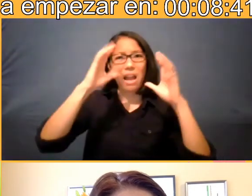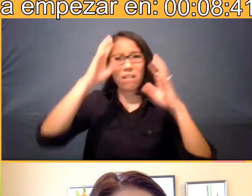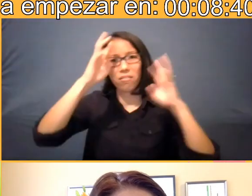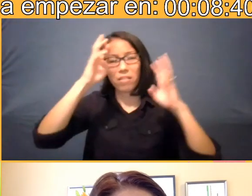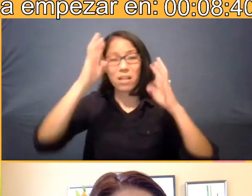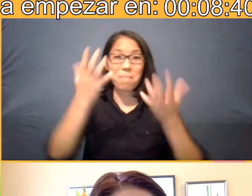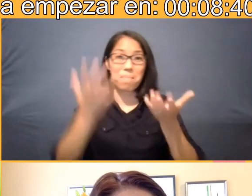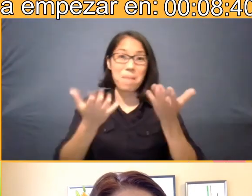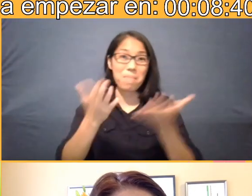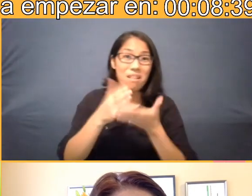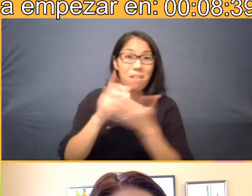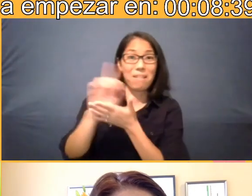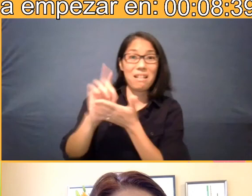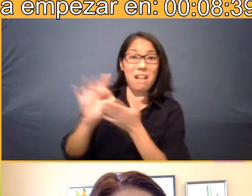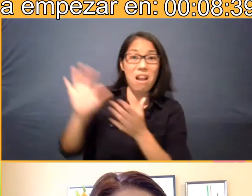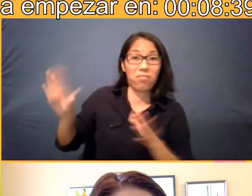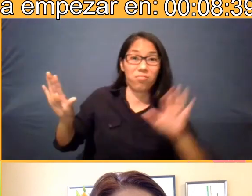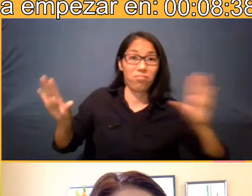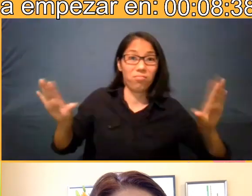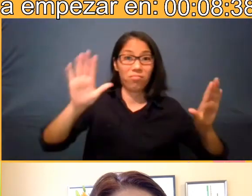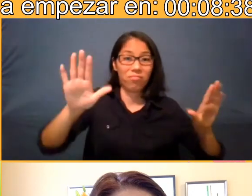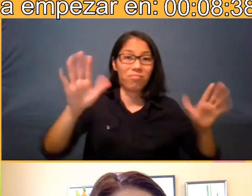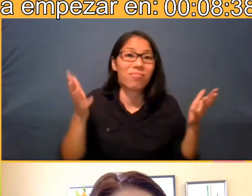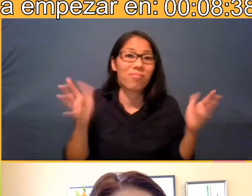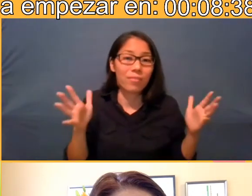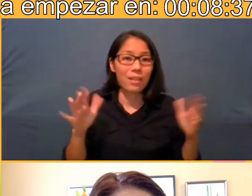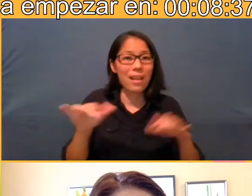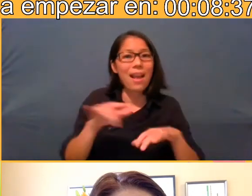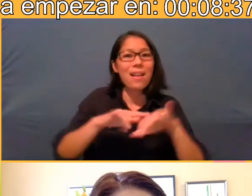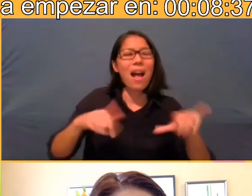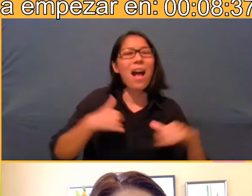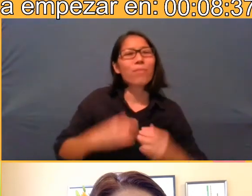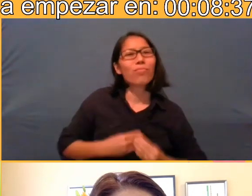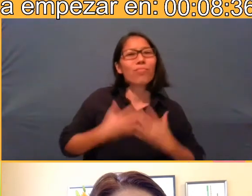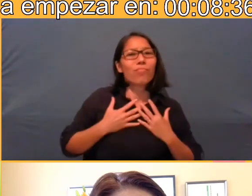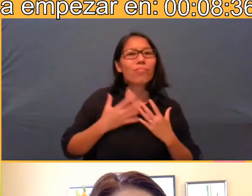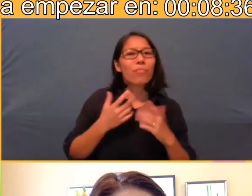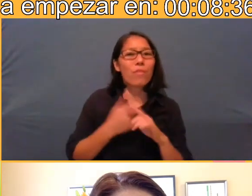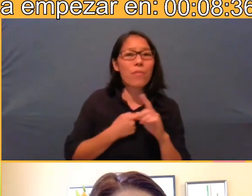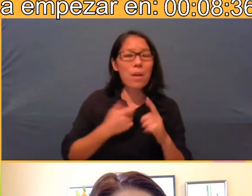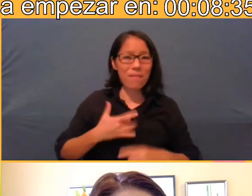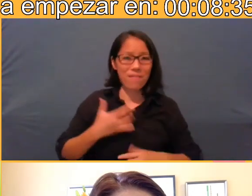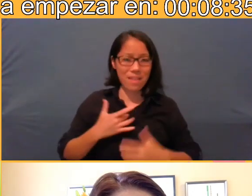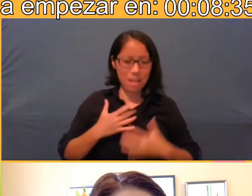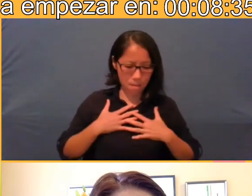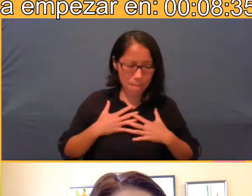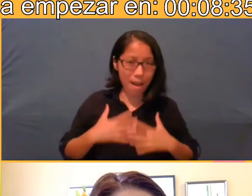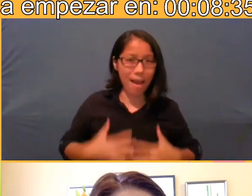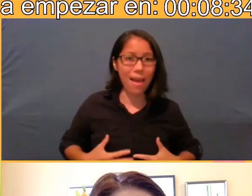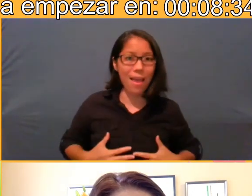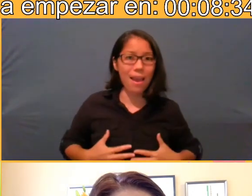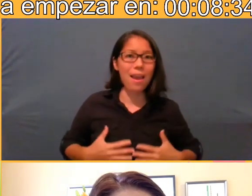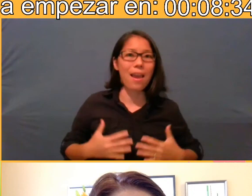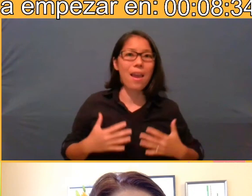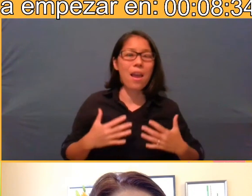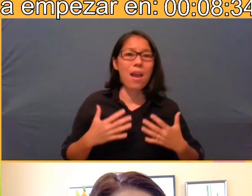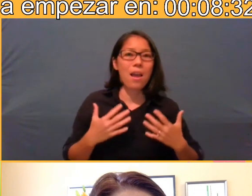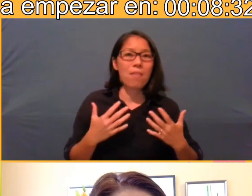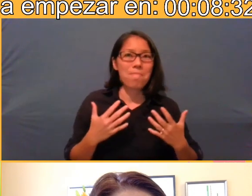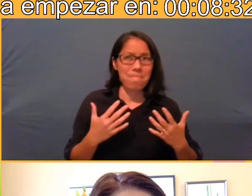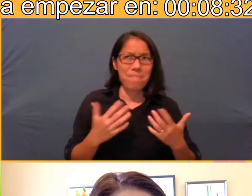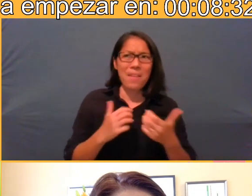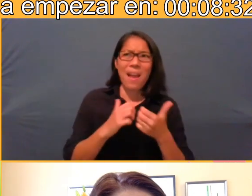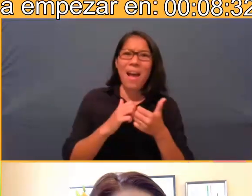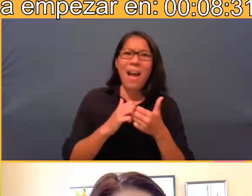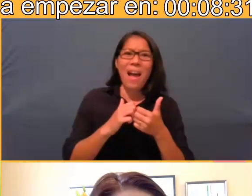us. And at the same time, I was inspired by that kind of feeling of the body to, how do we put